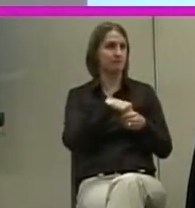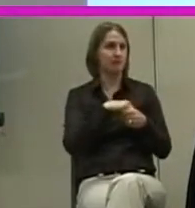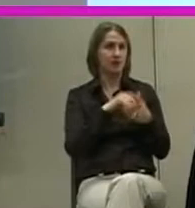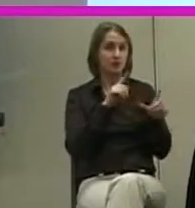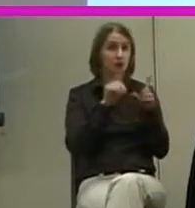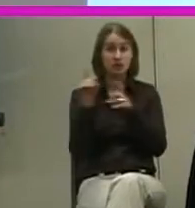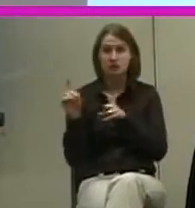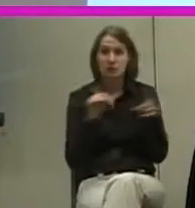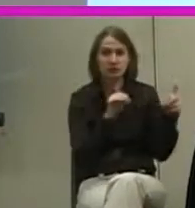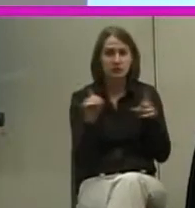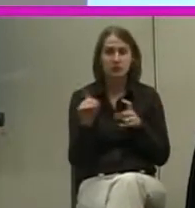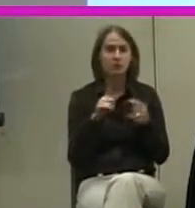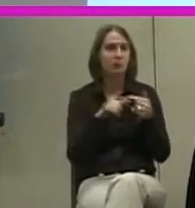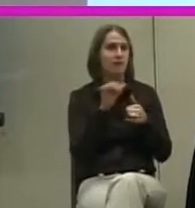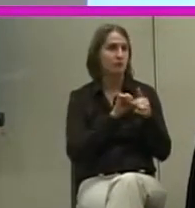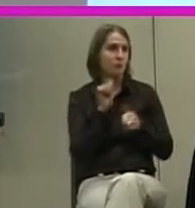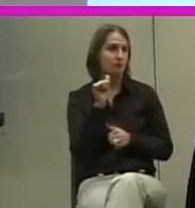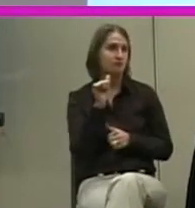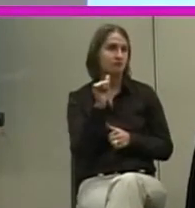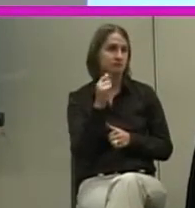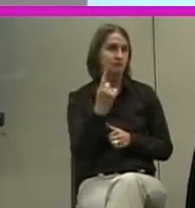questions. Lots of interaction.